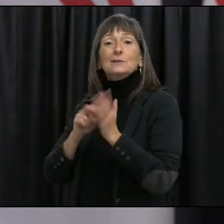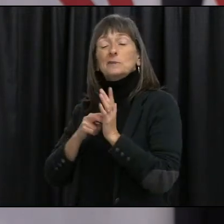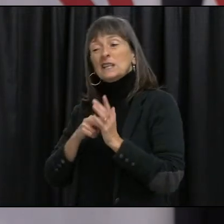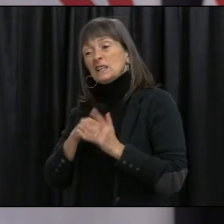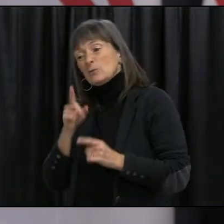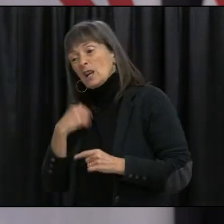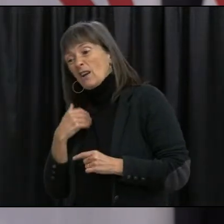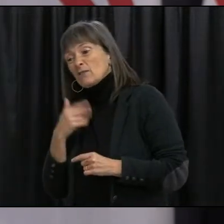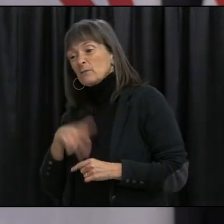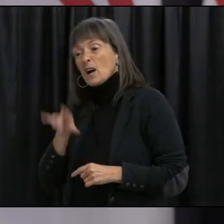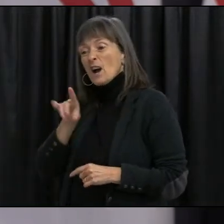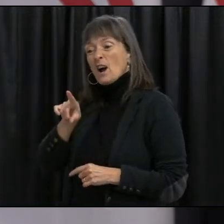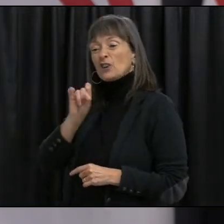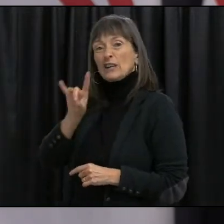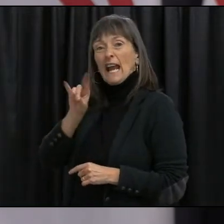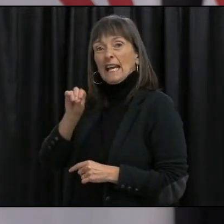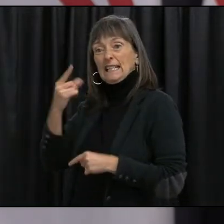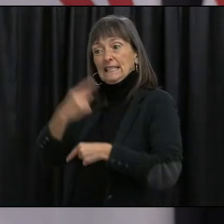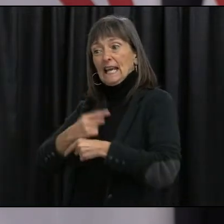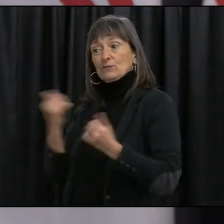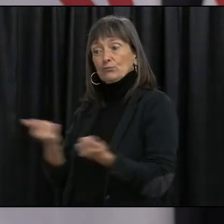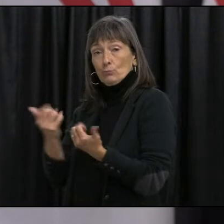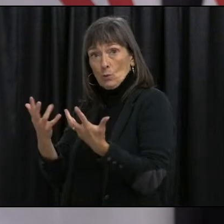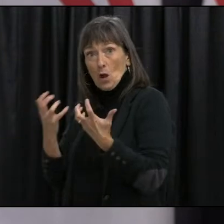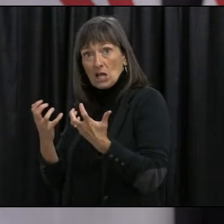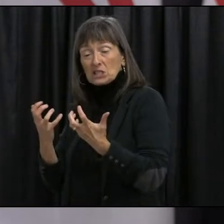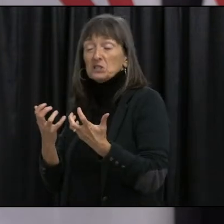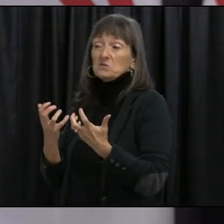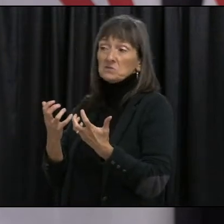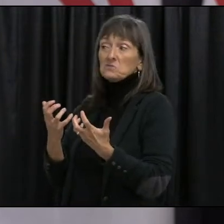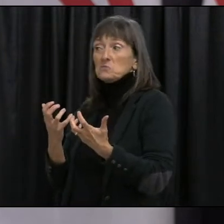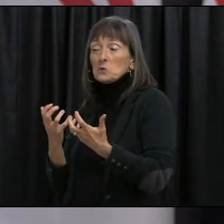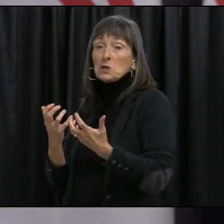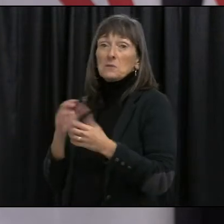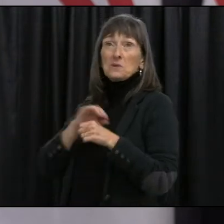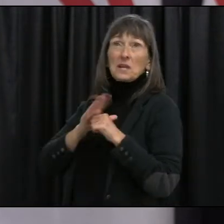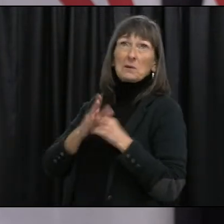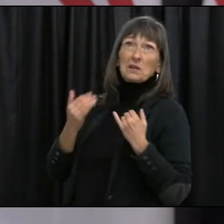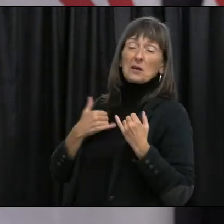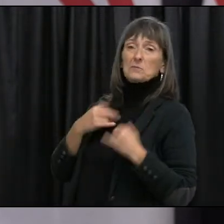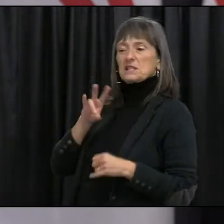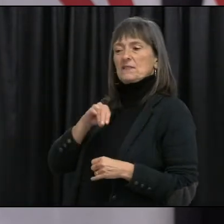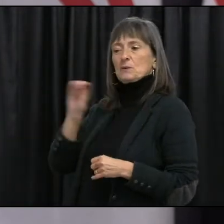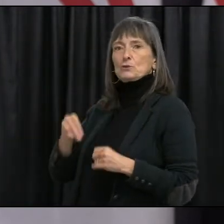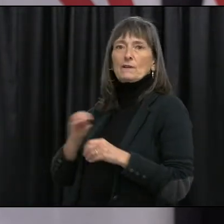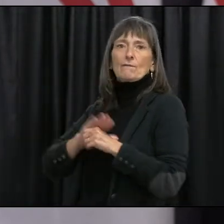We're 70% there. We're pleased with the progress and we look forward to getting to 100%.